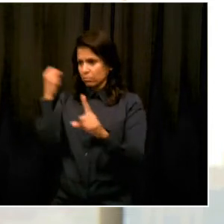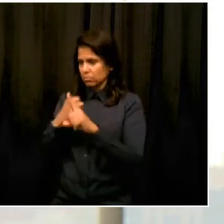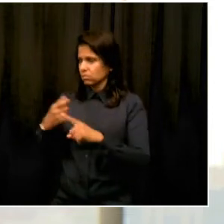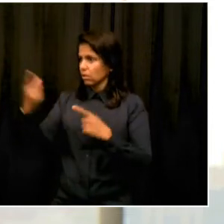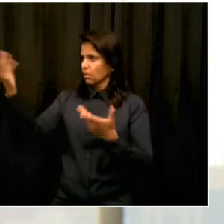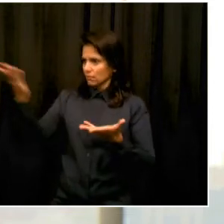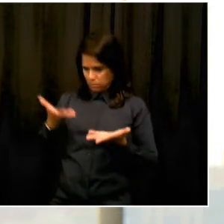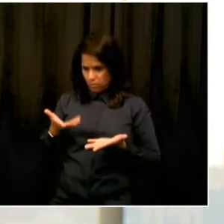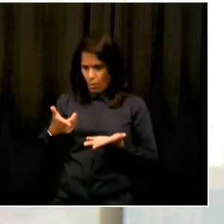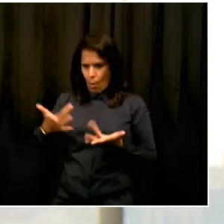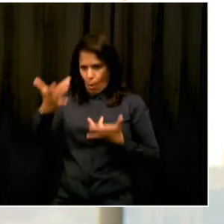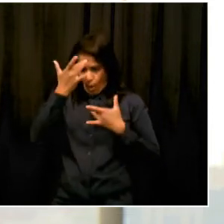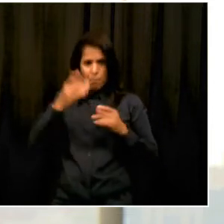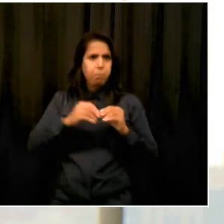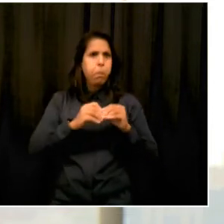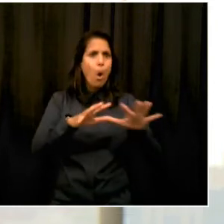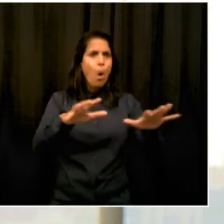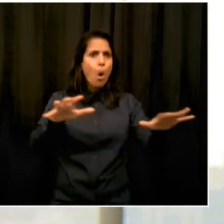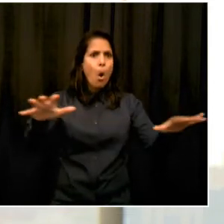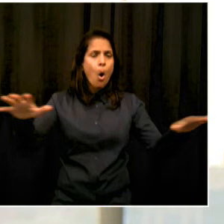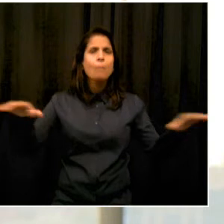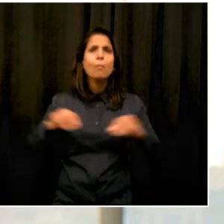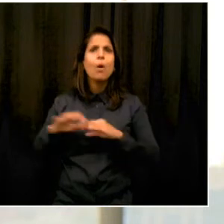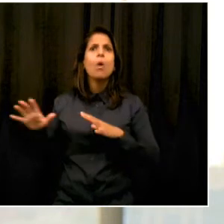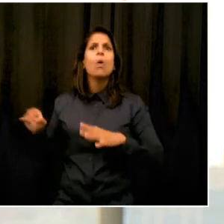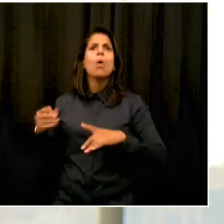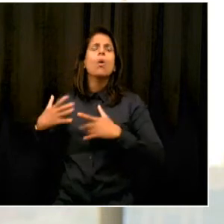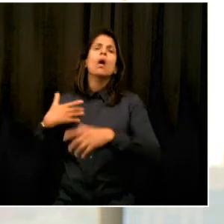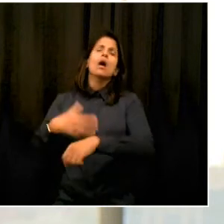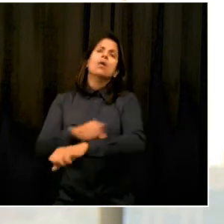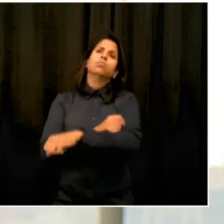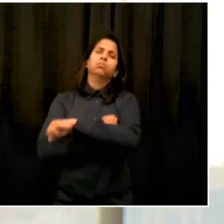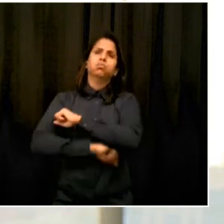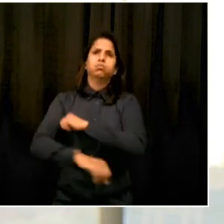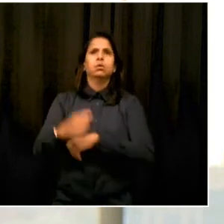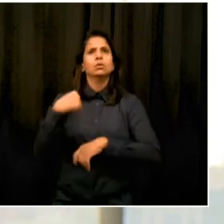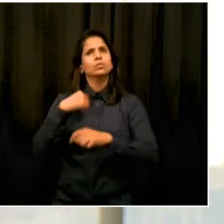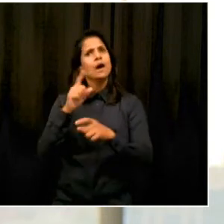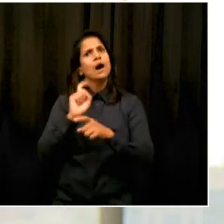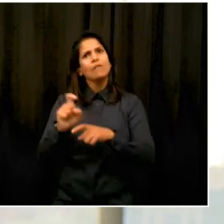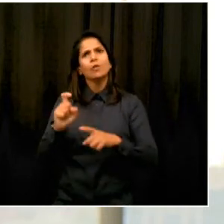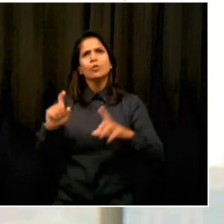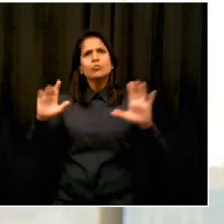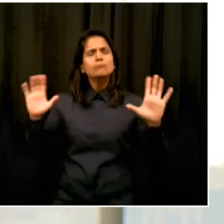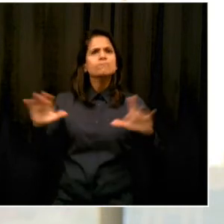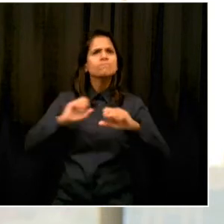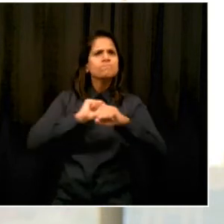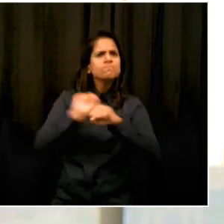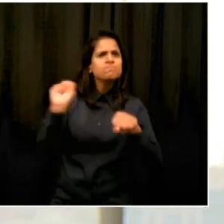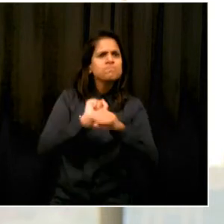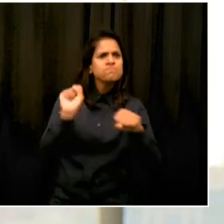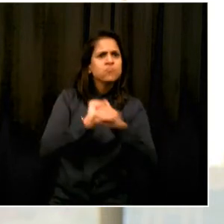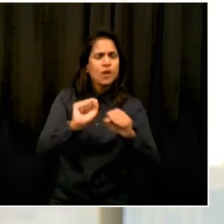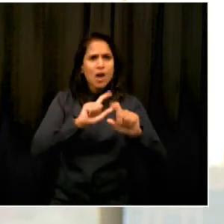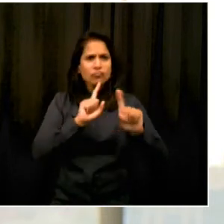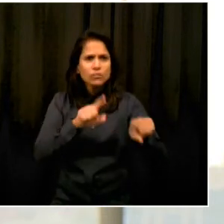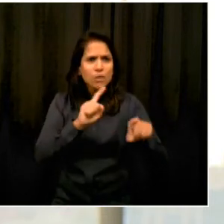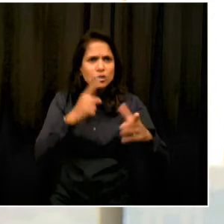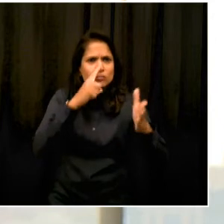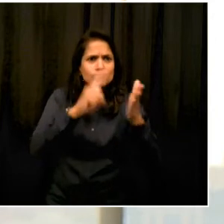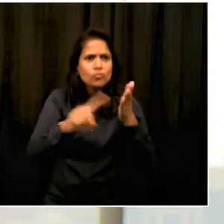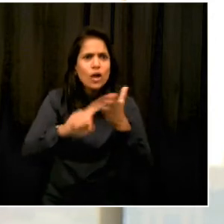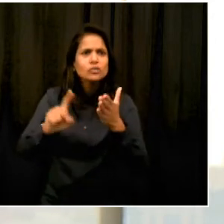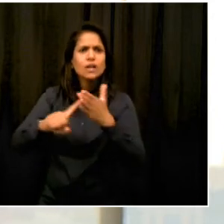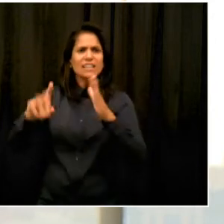It has educated us, it has strengthened us, it has made us particularly well suited to confront this challenge